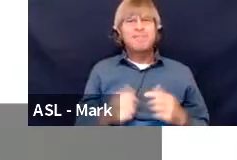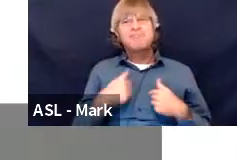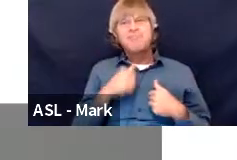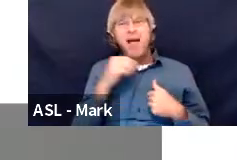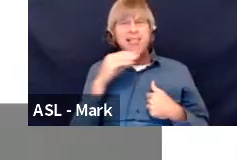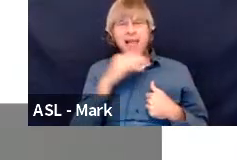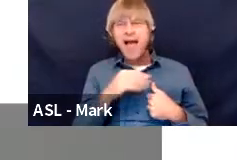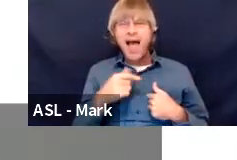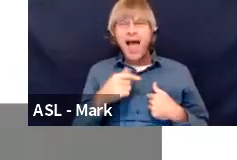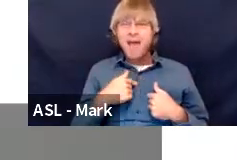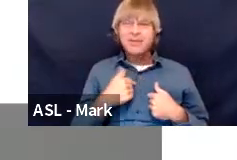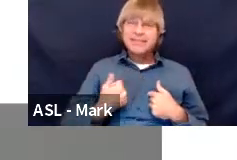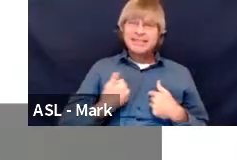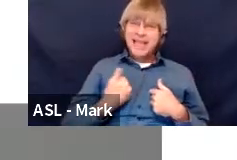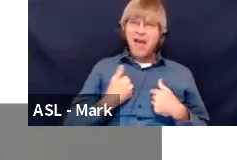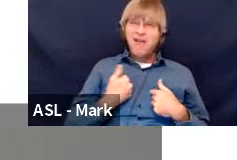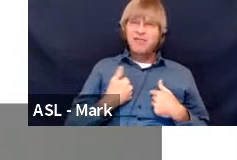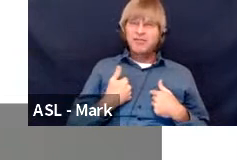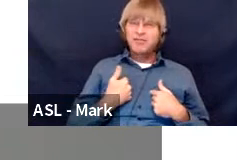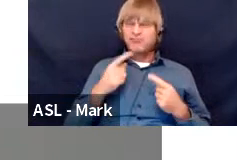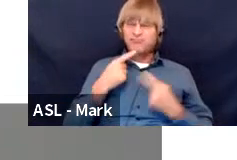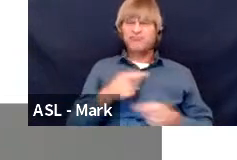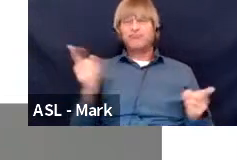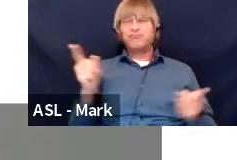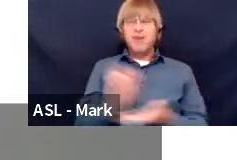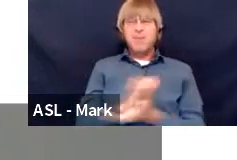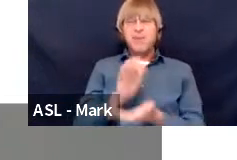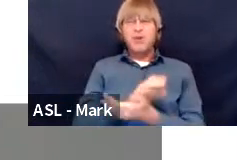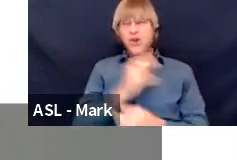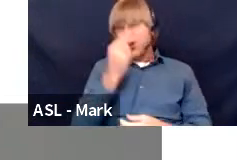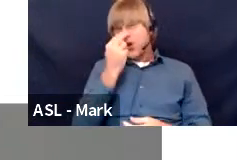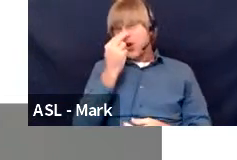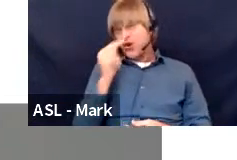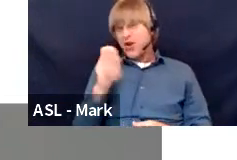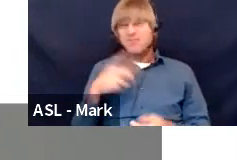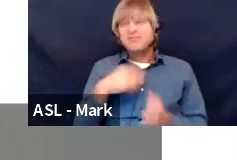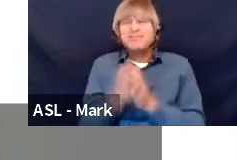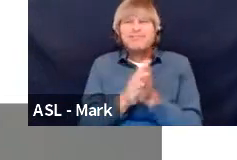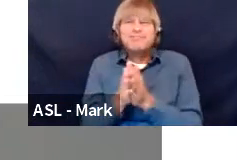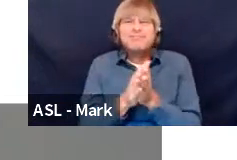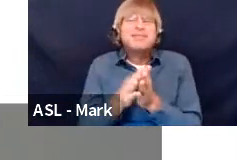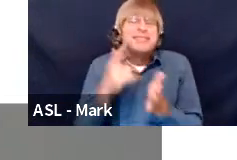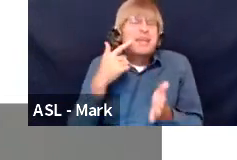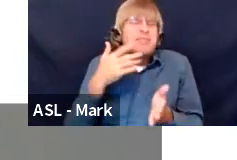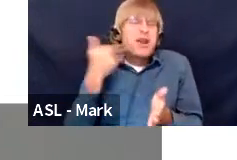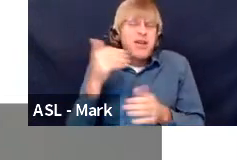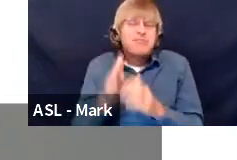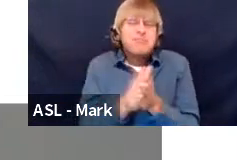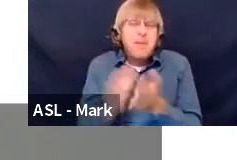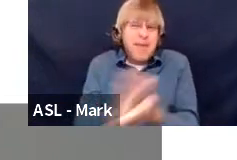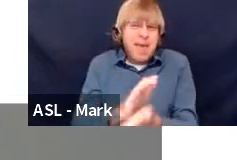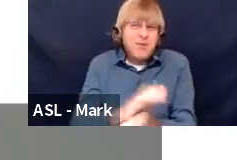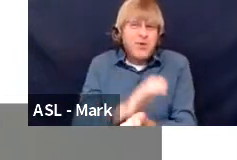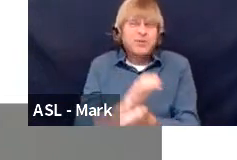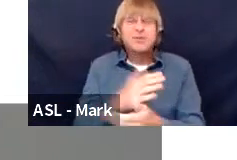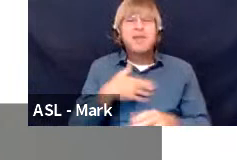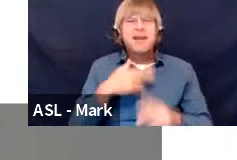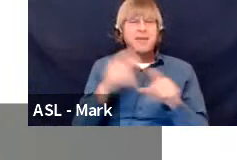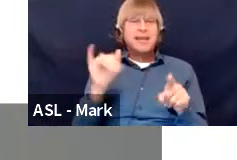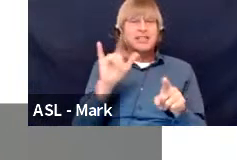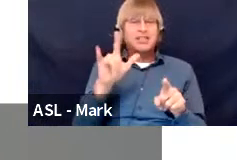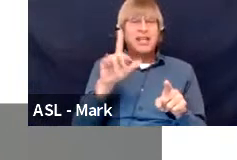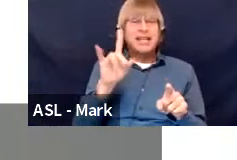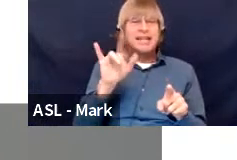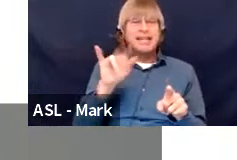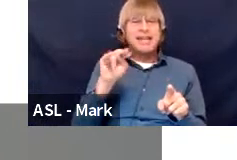I'm a total self-professed paper nerd, paper enthusiast sounds a little bit better. But my name is Jill